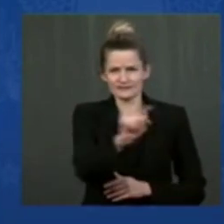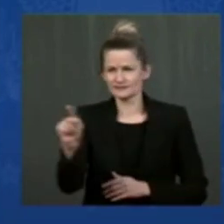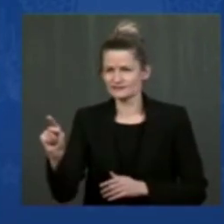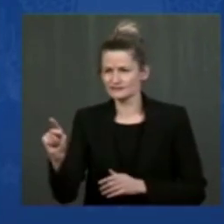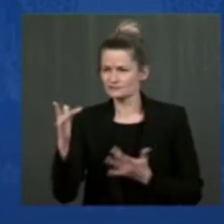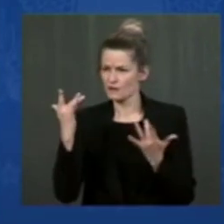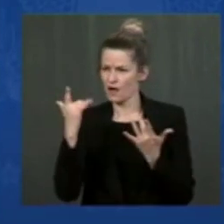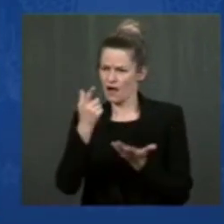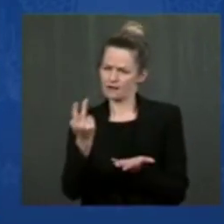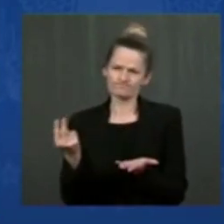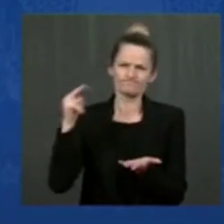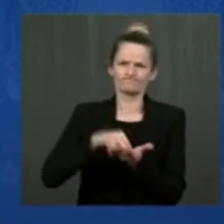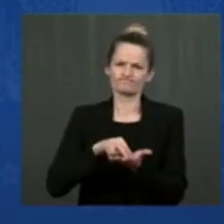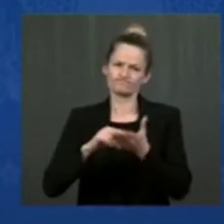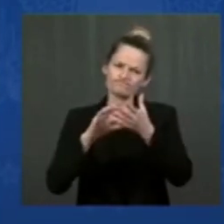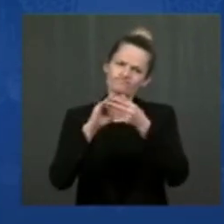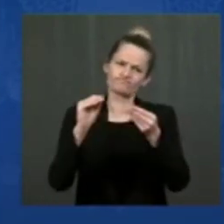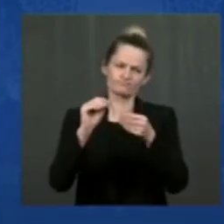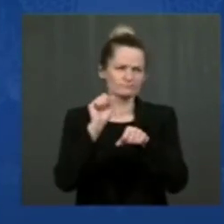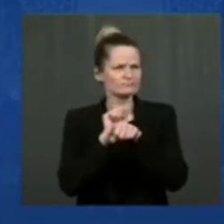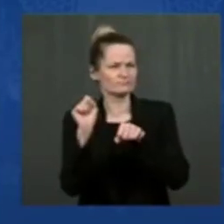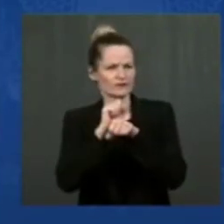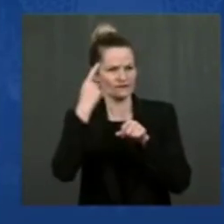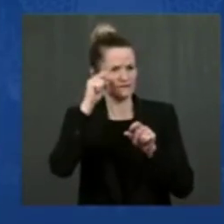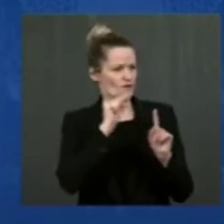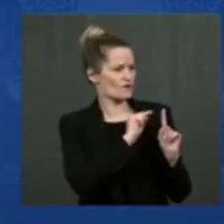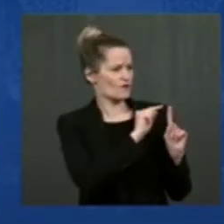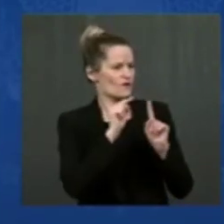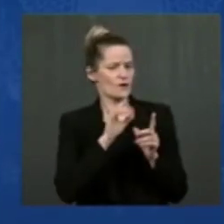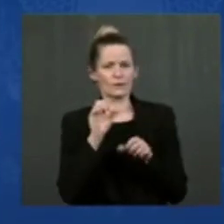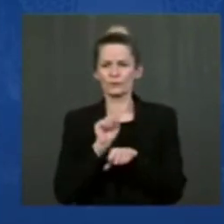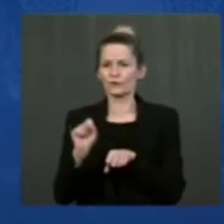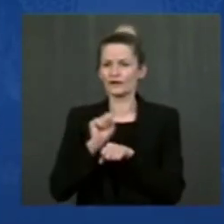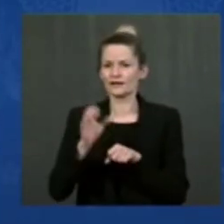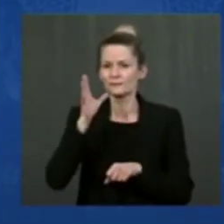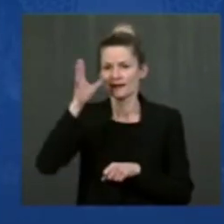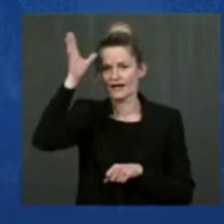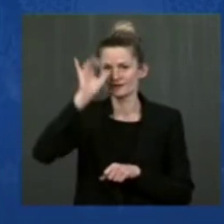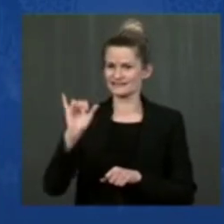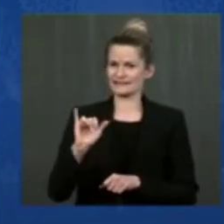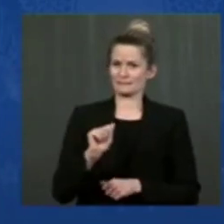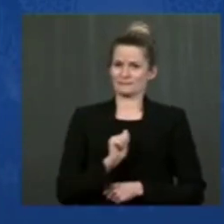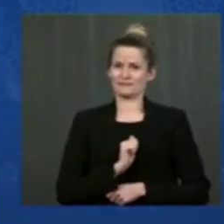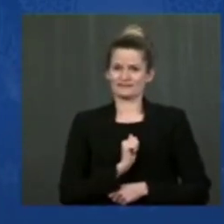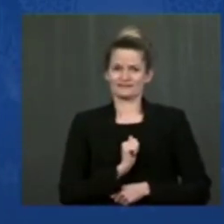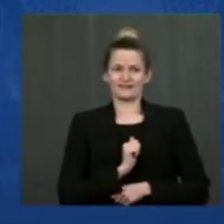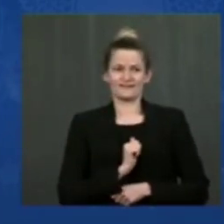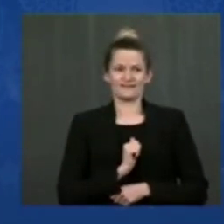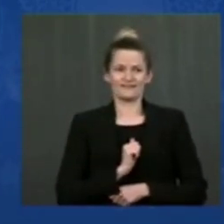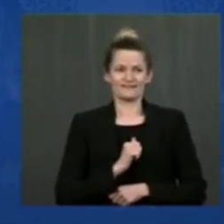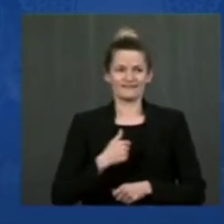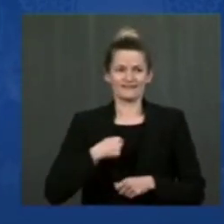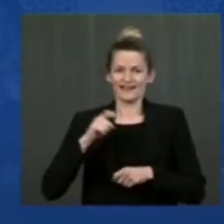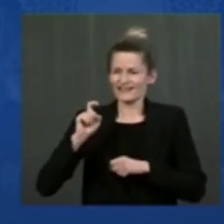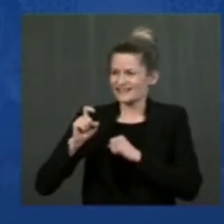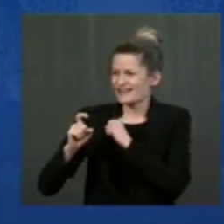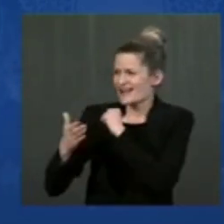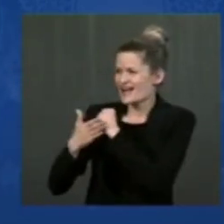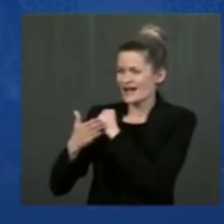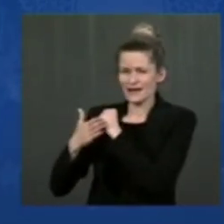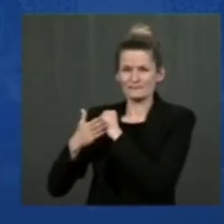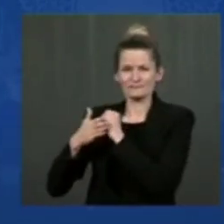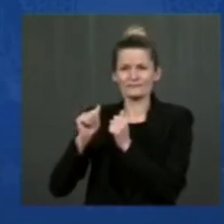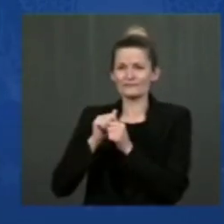Working parents like me need pro-work policies like the child tax credit. That is providing so